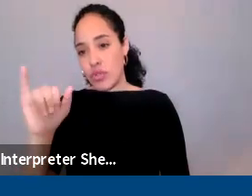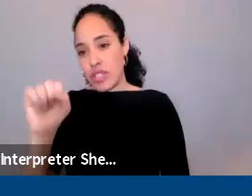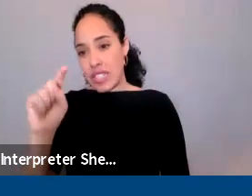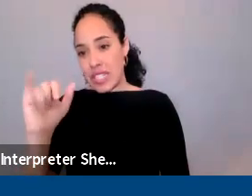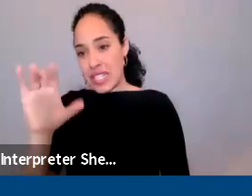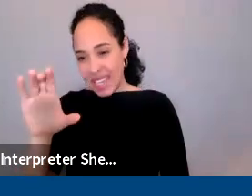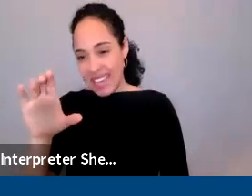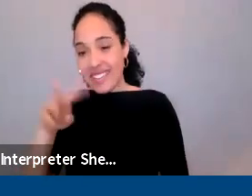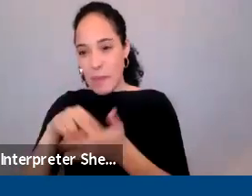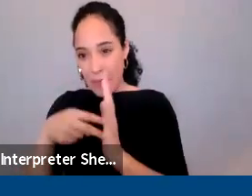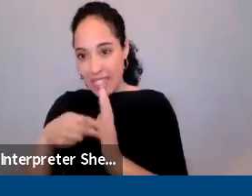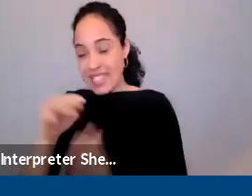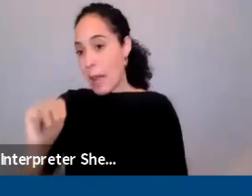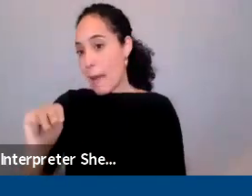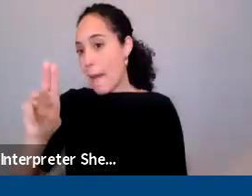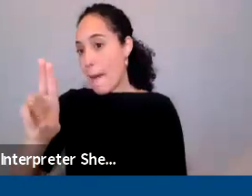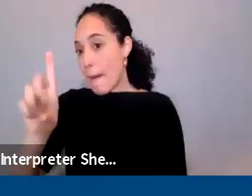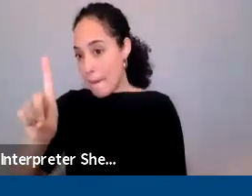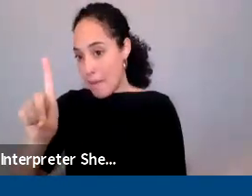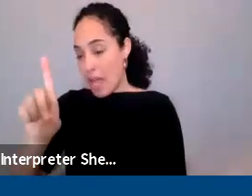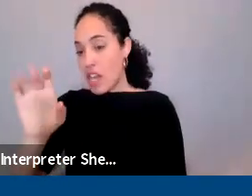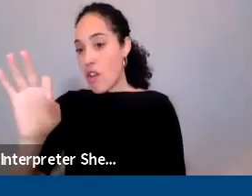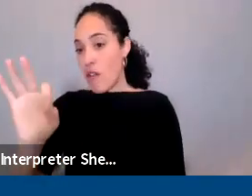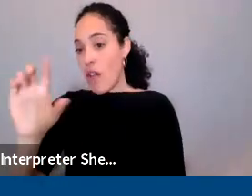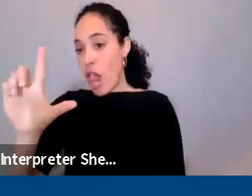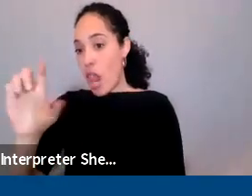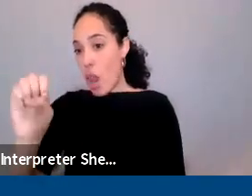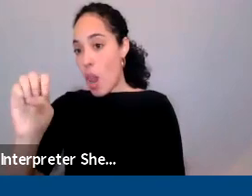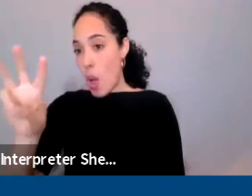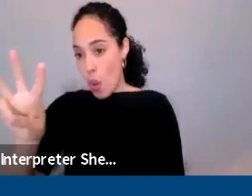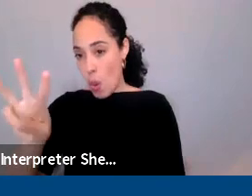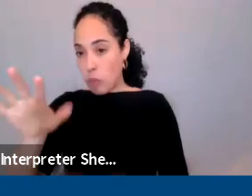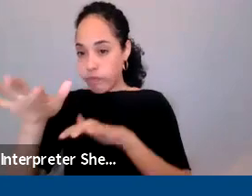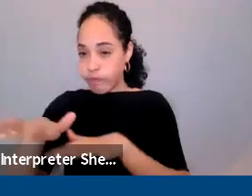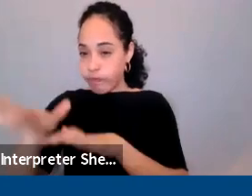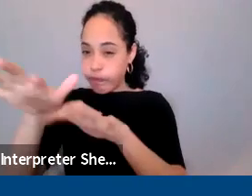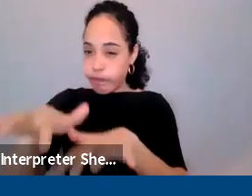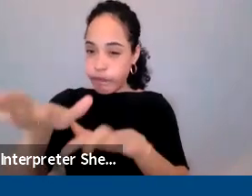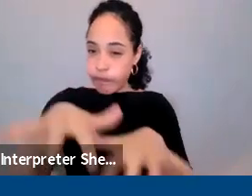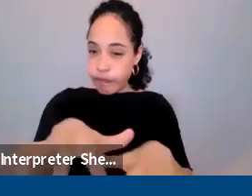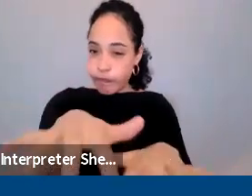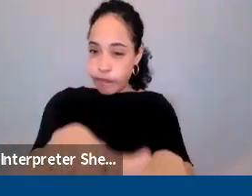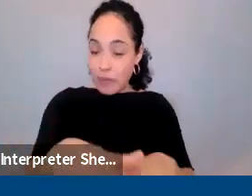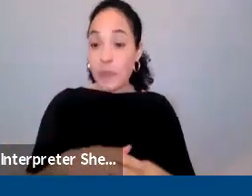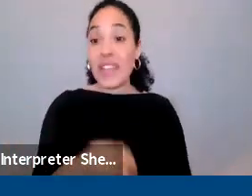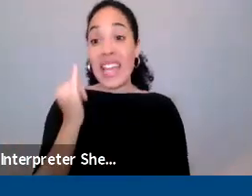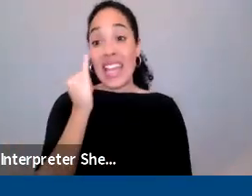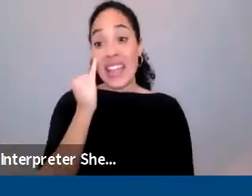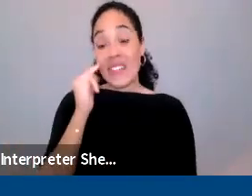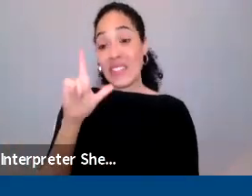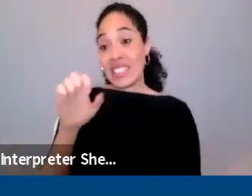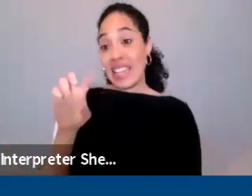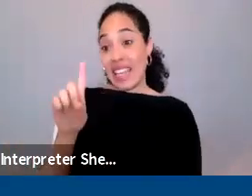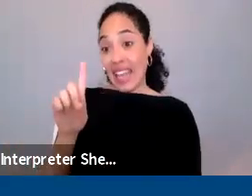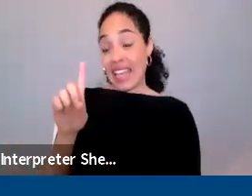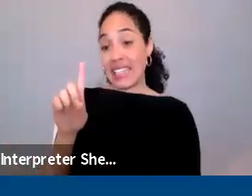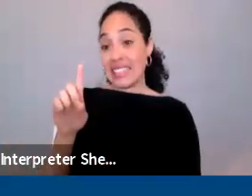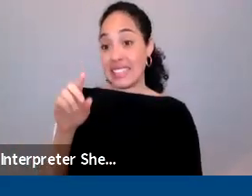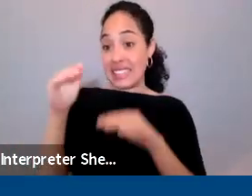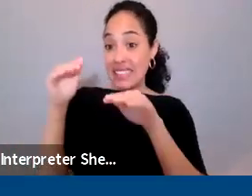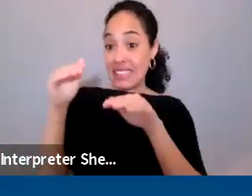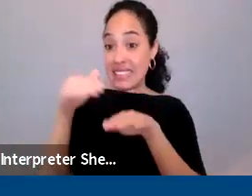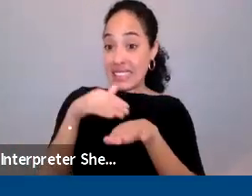is a landslide or a mud flow, that's where the ground gets so saturated with water